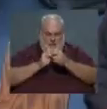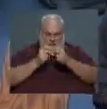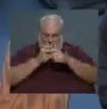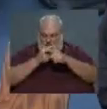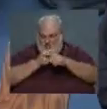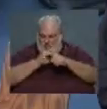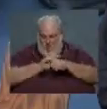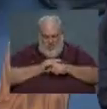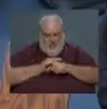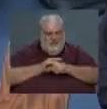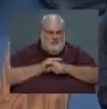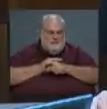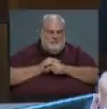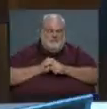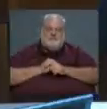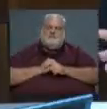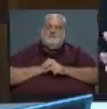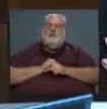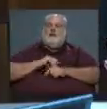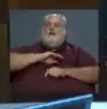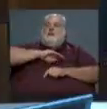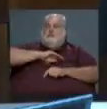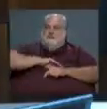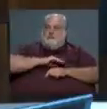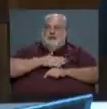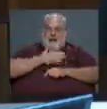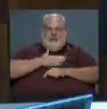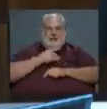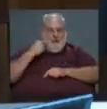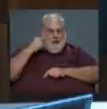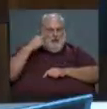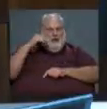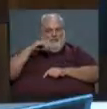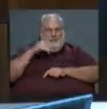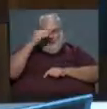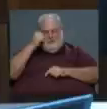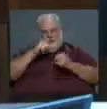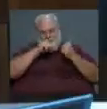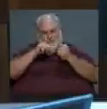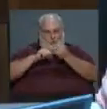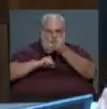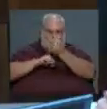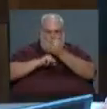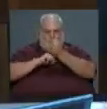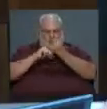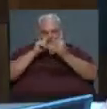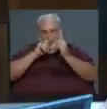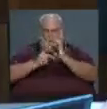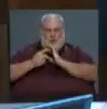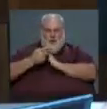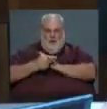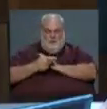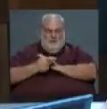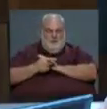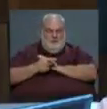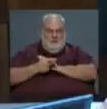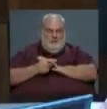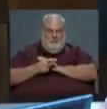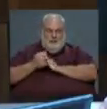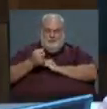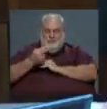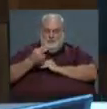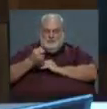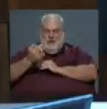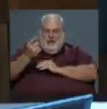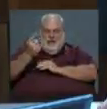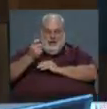out those details. Good. I mean, and I'm glad to hear that, because I am a big advocate for these programs. But, you know, she raised some questions